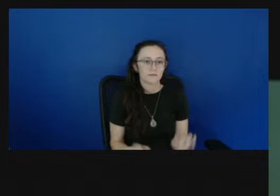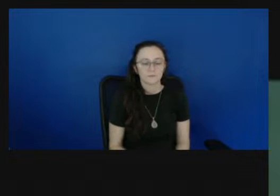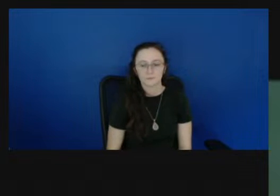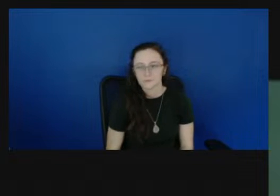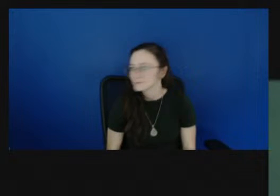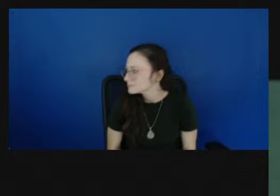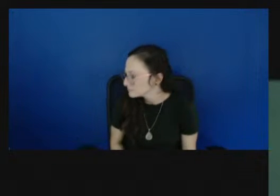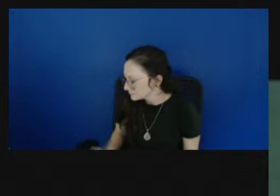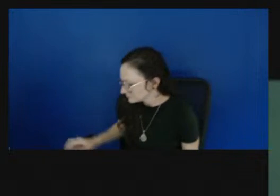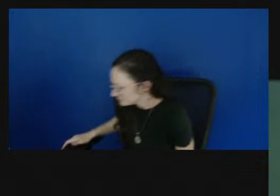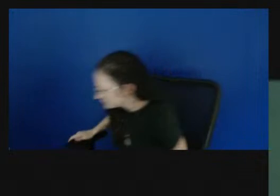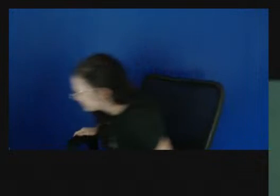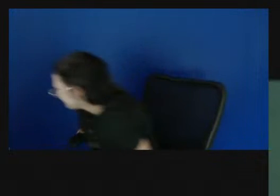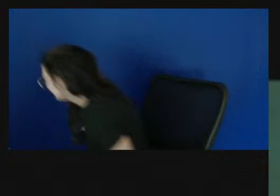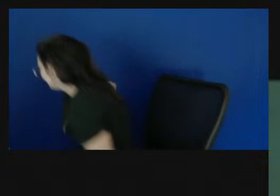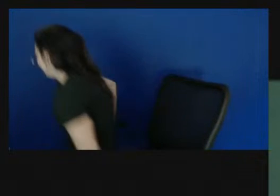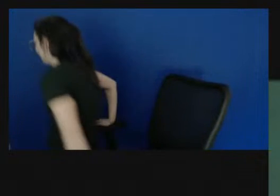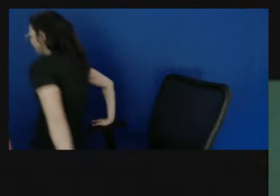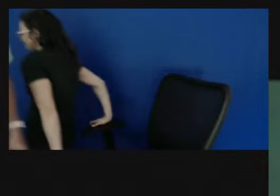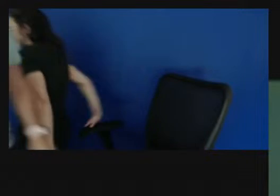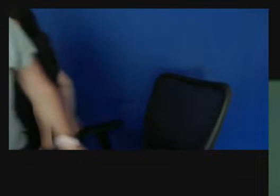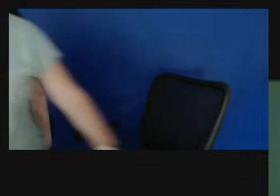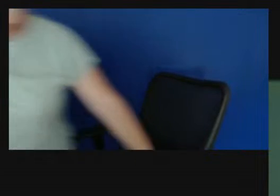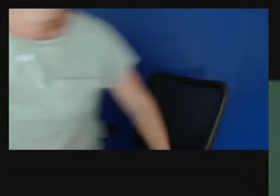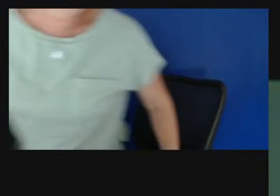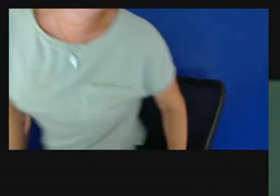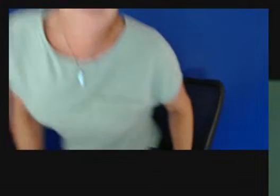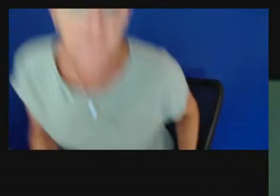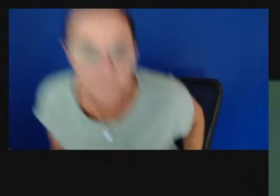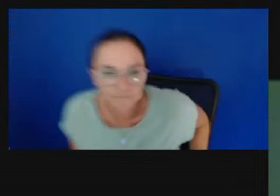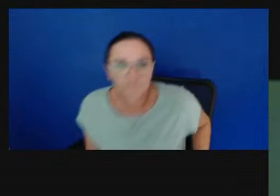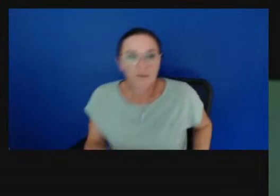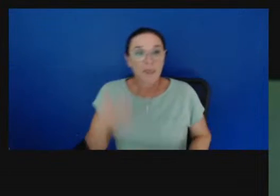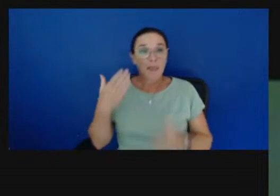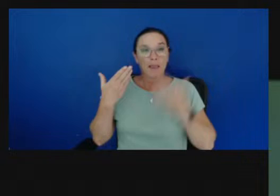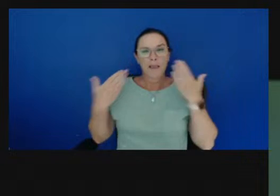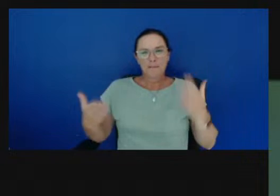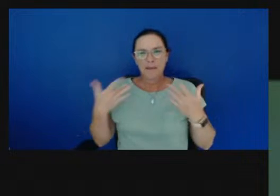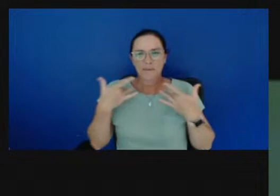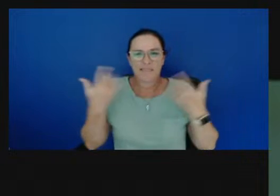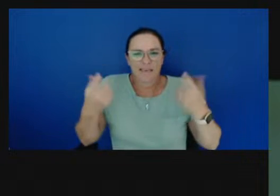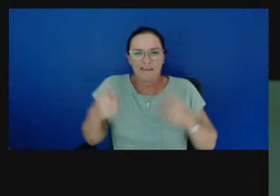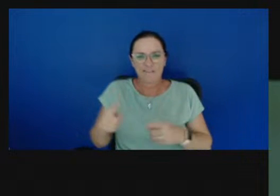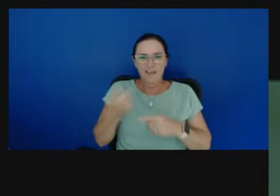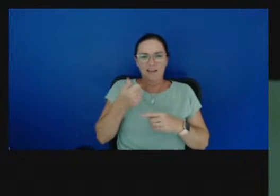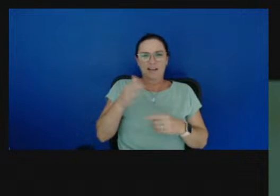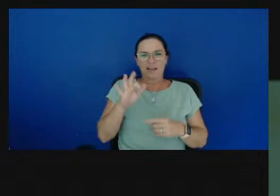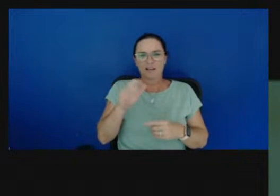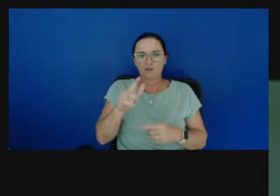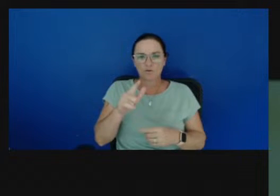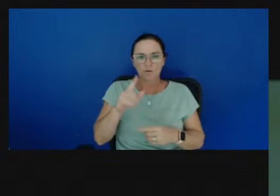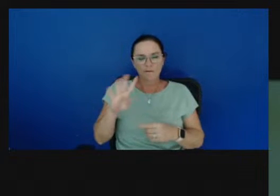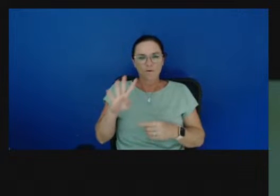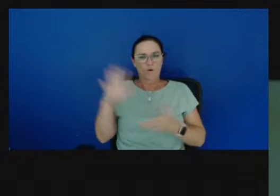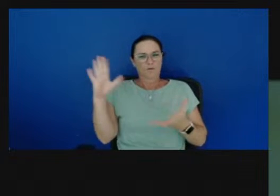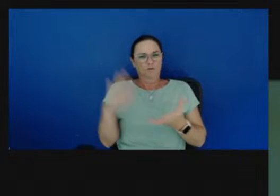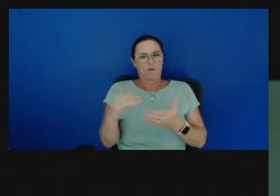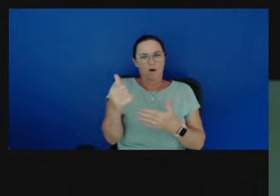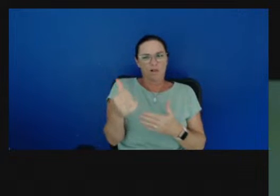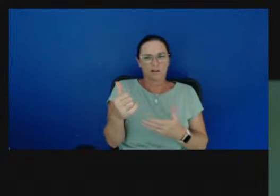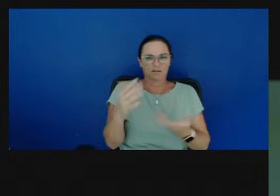size was much smaller in 1924 than 2018. Perhaps somehow this had something to do with it. Or this sort of random breaching